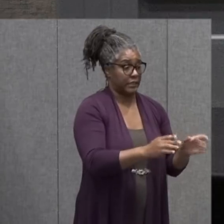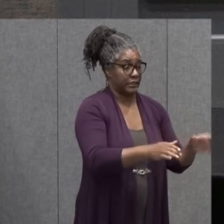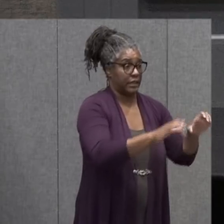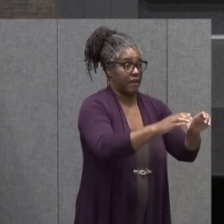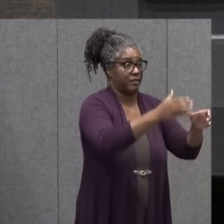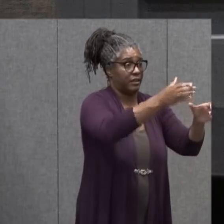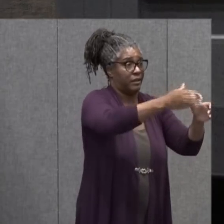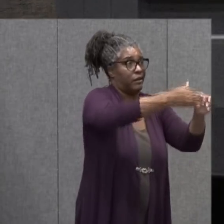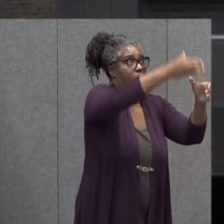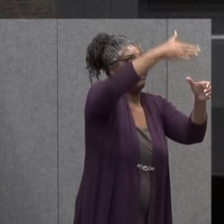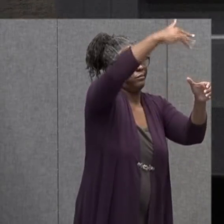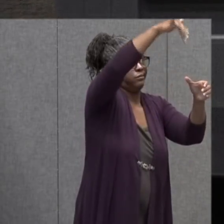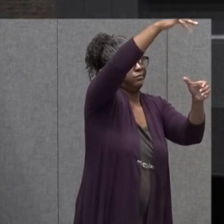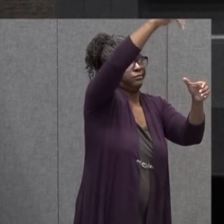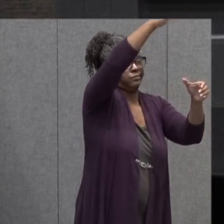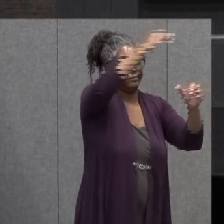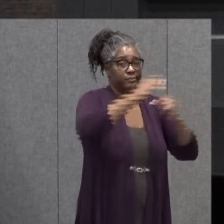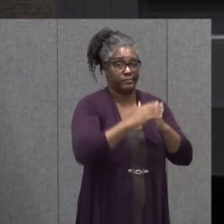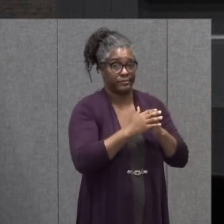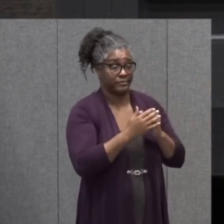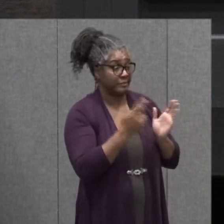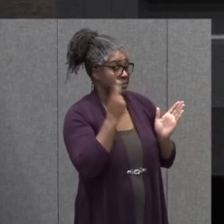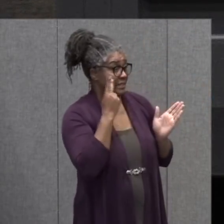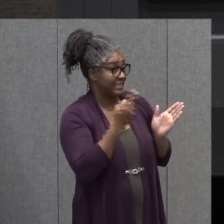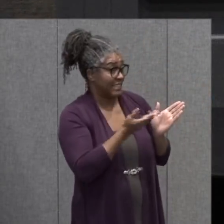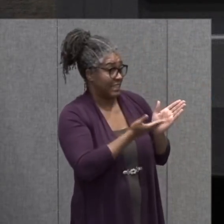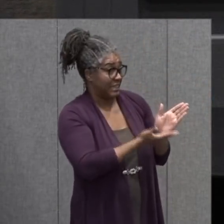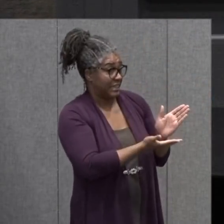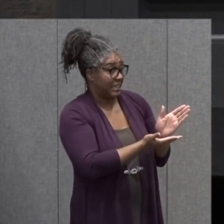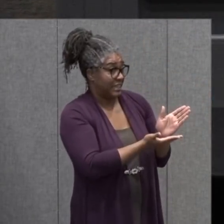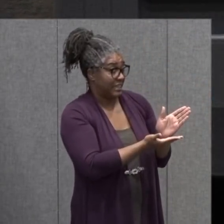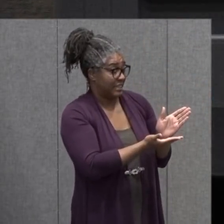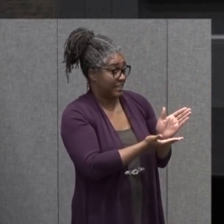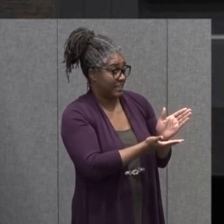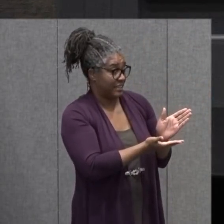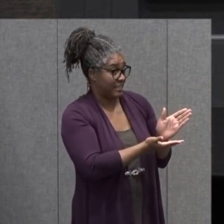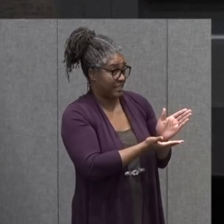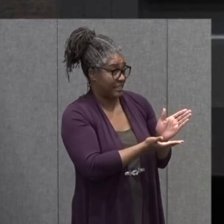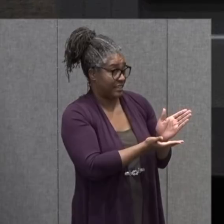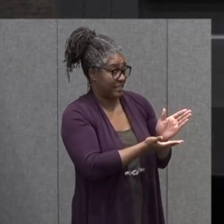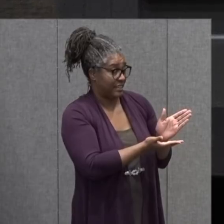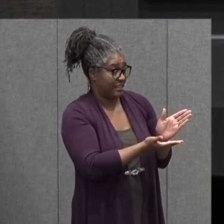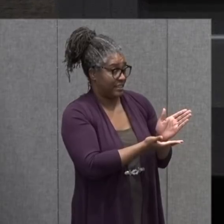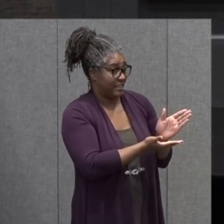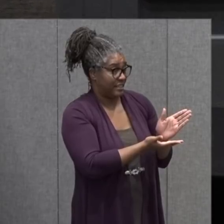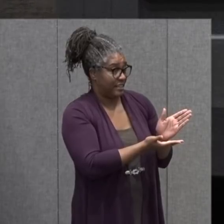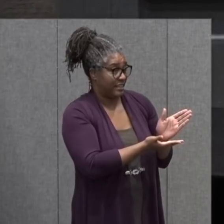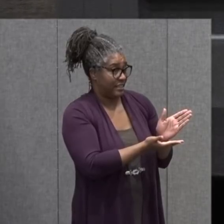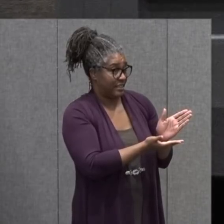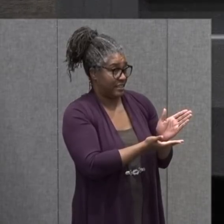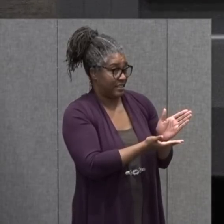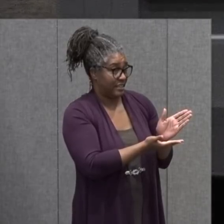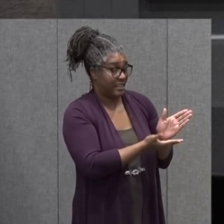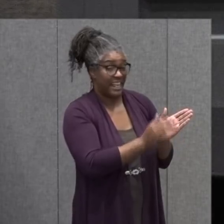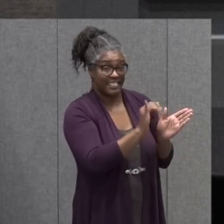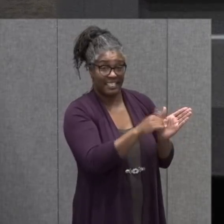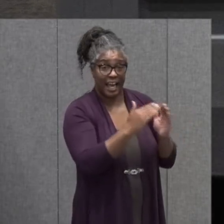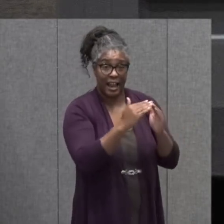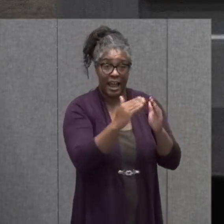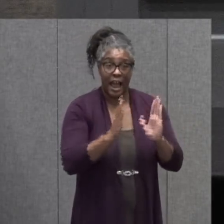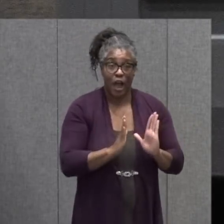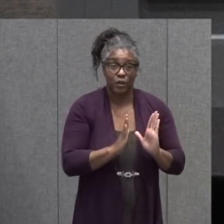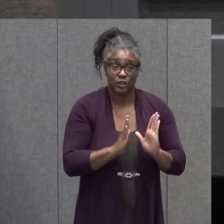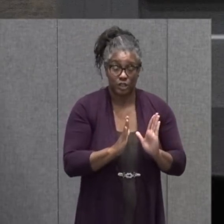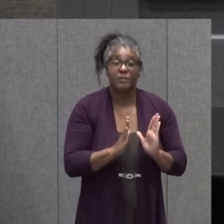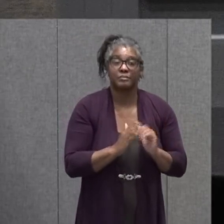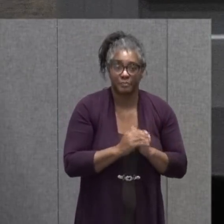You can pay attention to the details of that house that they described in the picture. That was definitely one of the